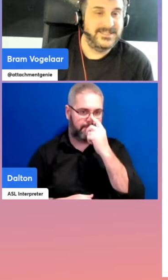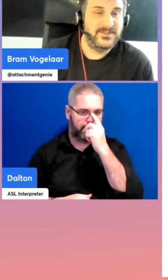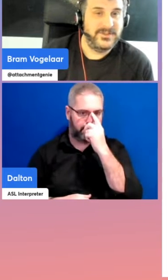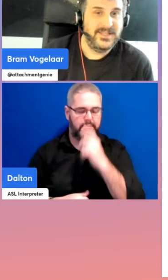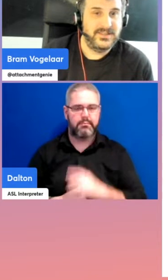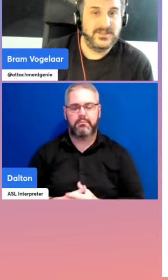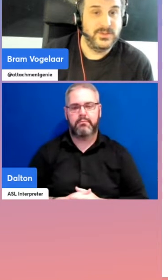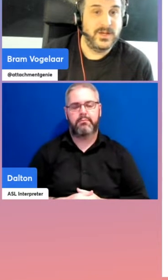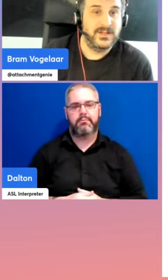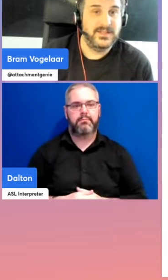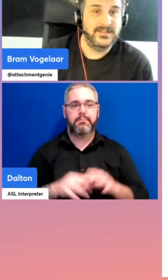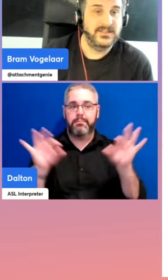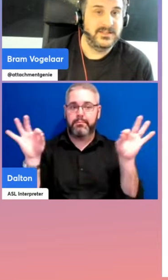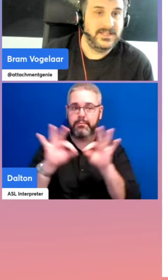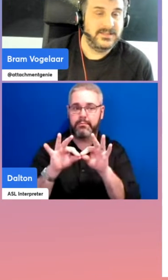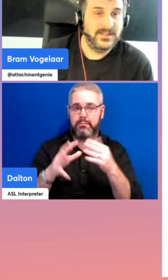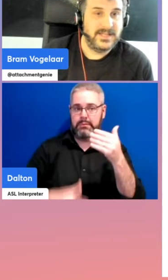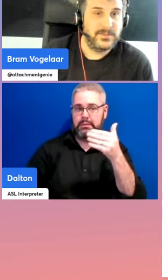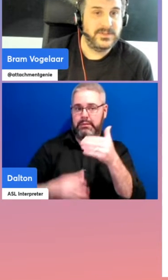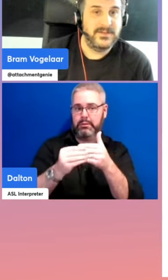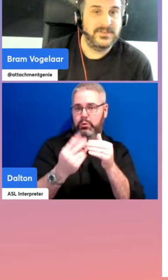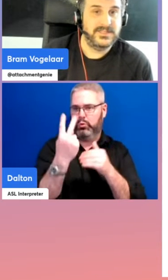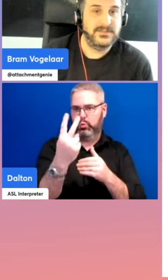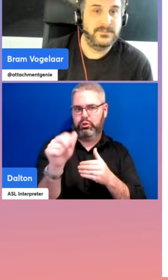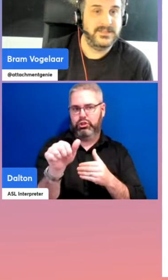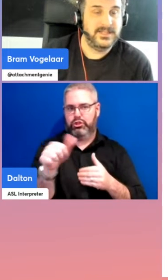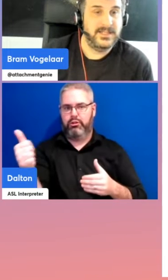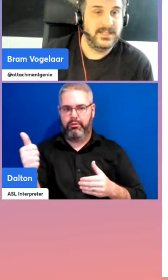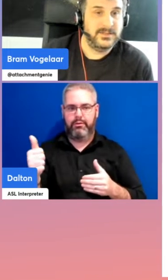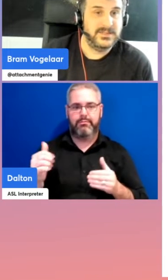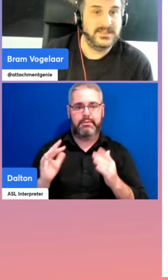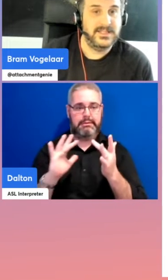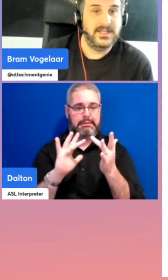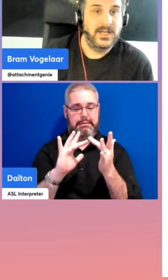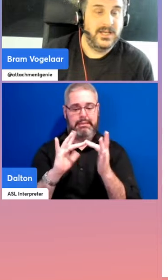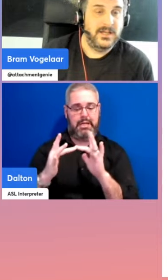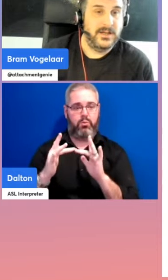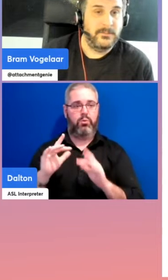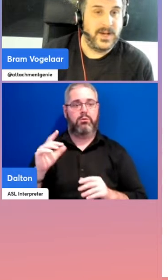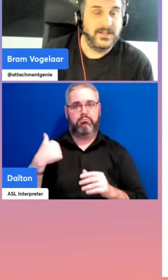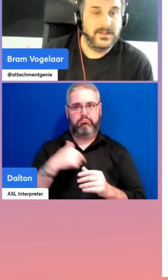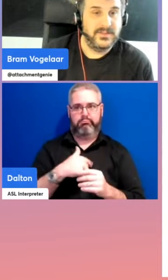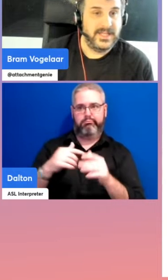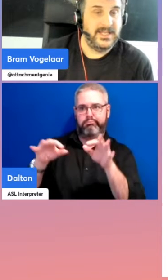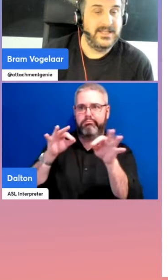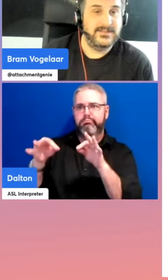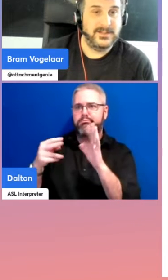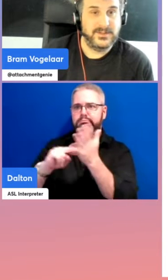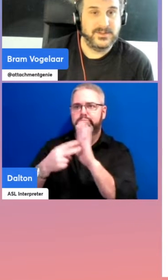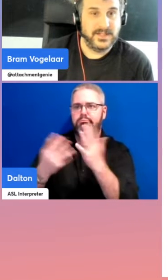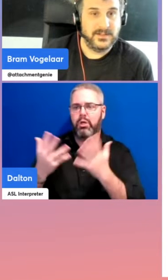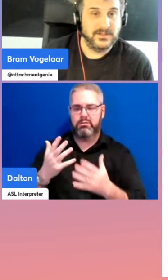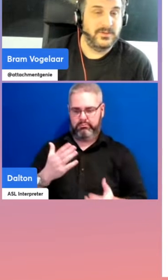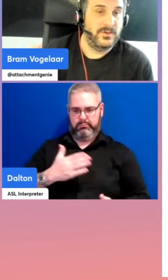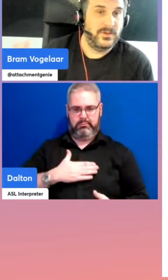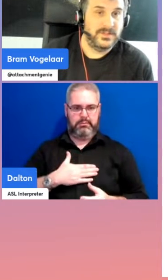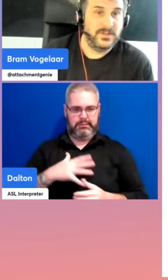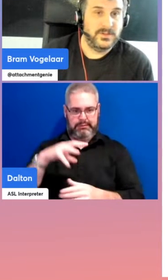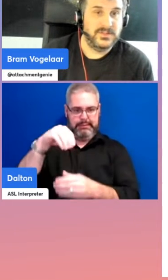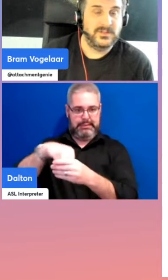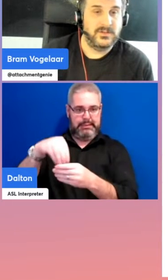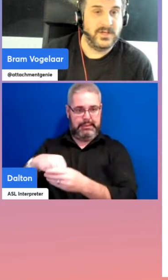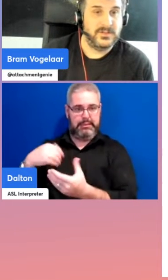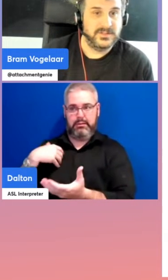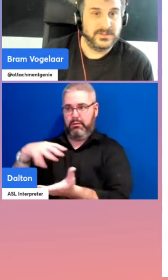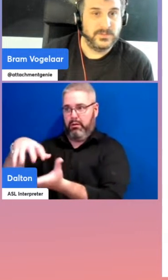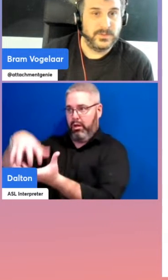at least two other things. You'll need a network definition. Basically, you're going to say my thing inside the container or on the